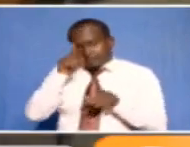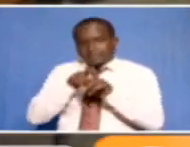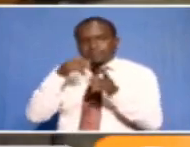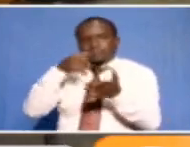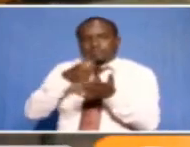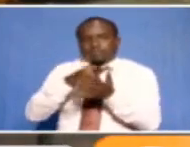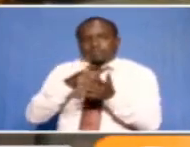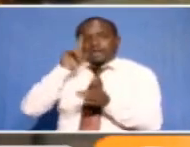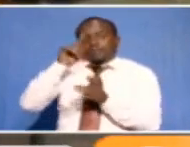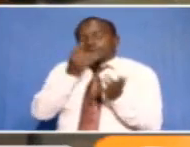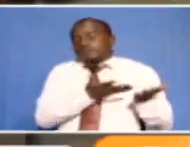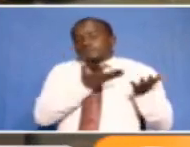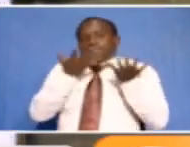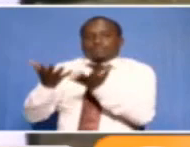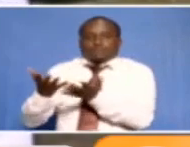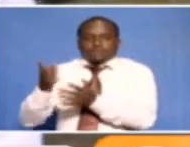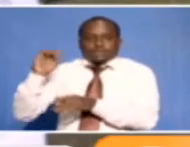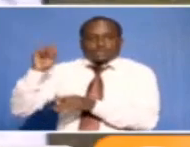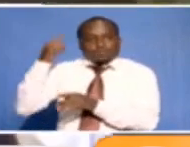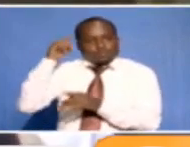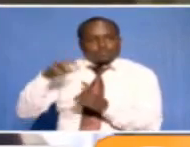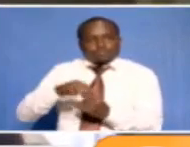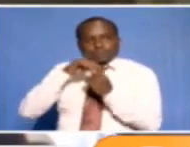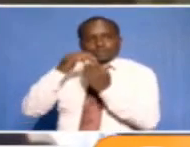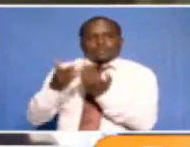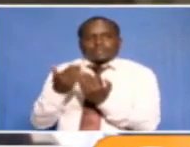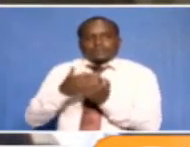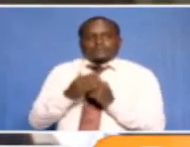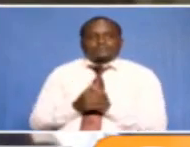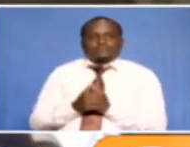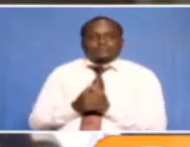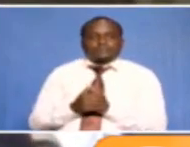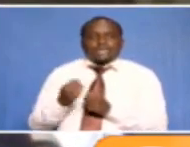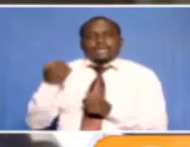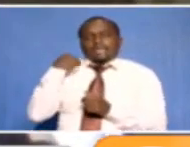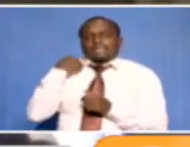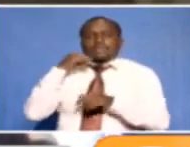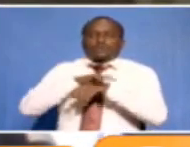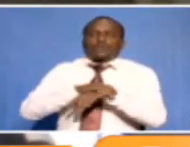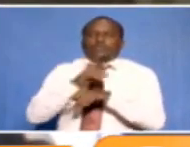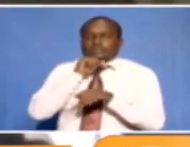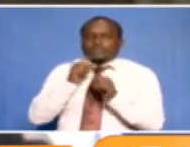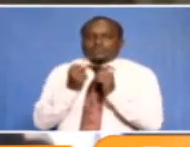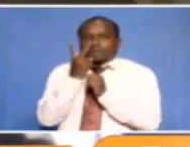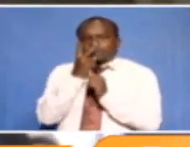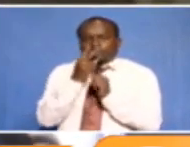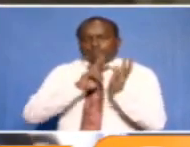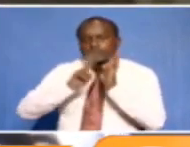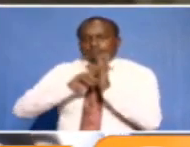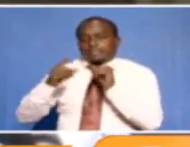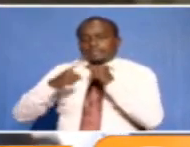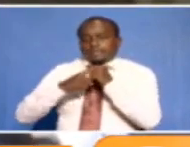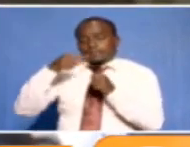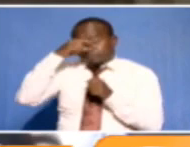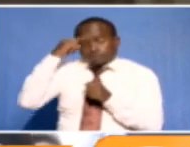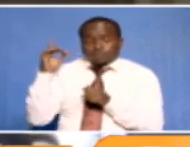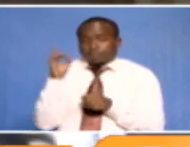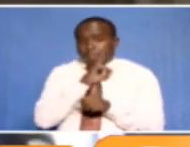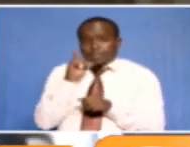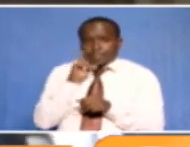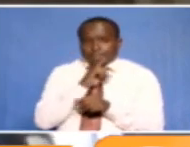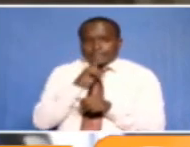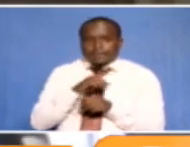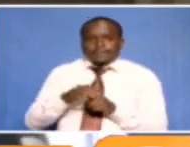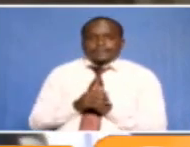to be airlifted to Nairobi for specialized care. Yesterday we received 12, we referred 6 because of the severity of the